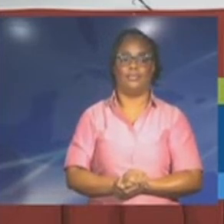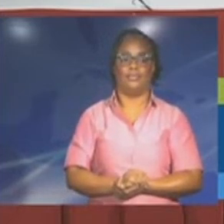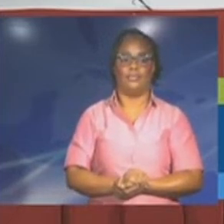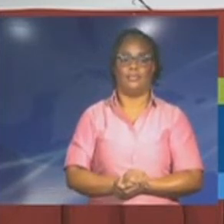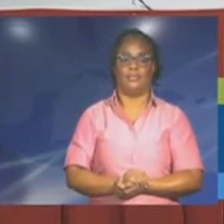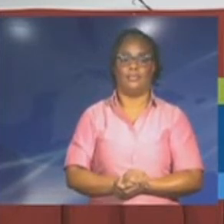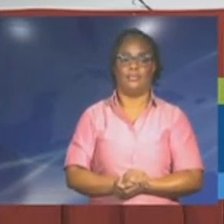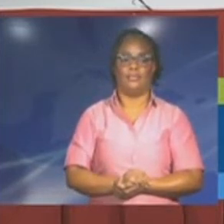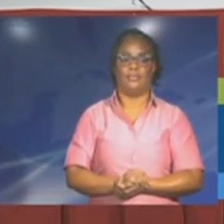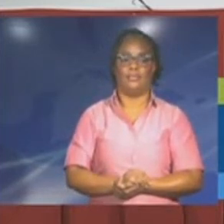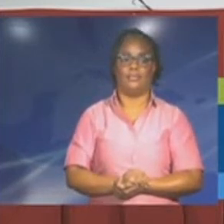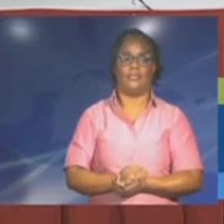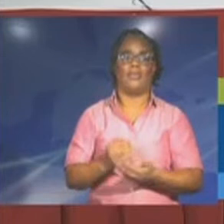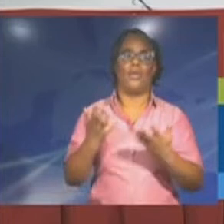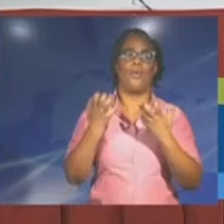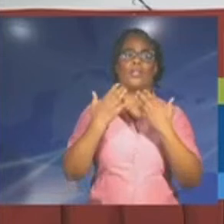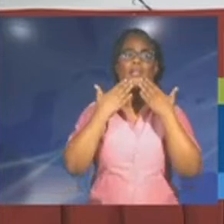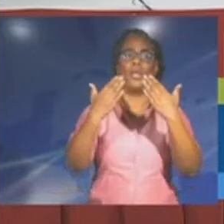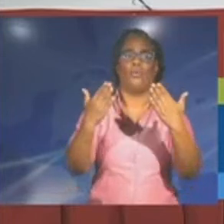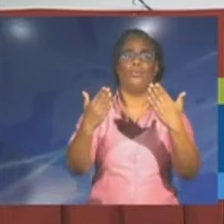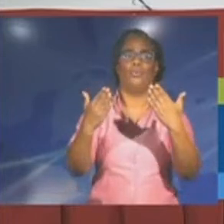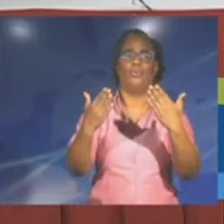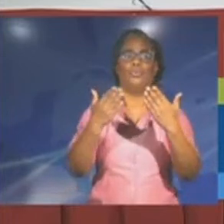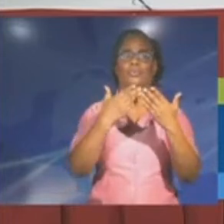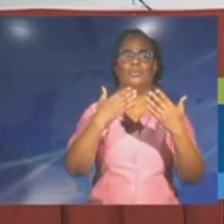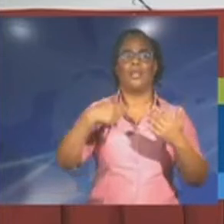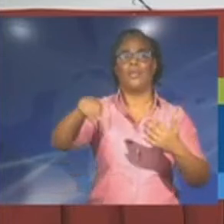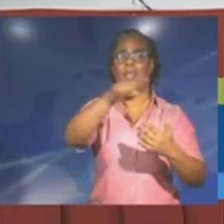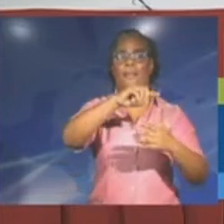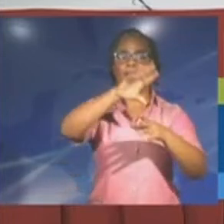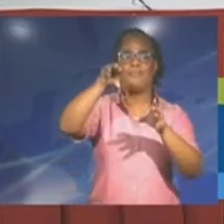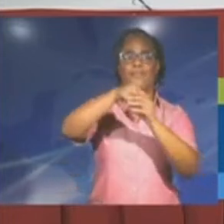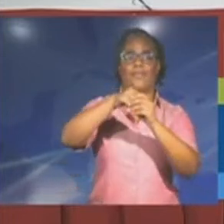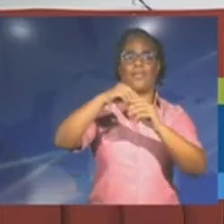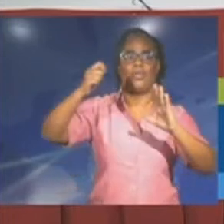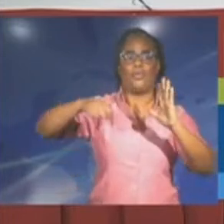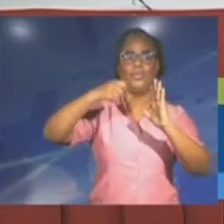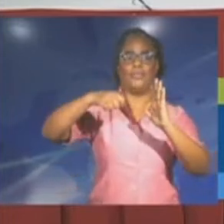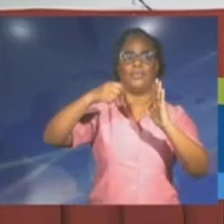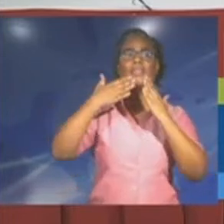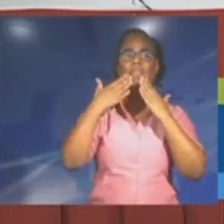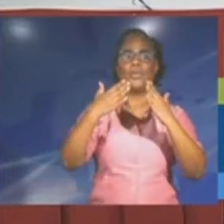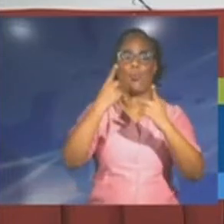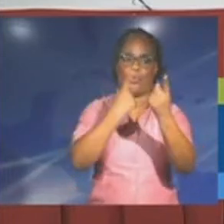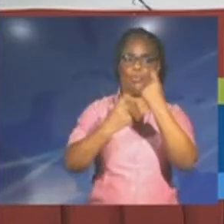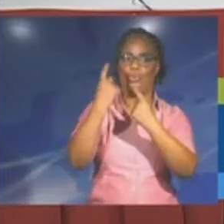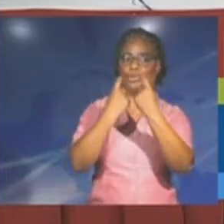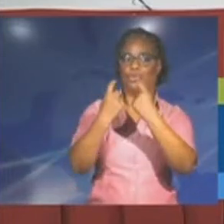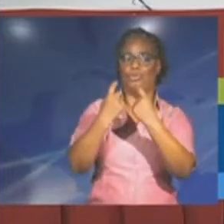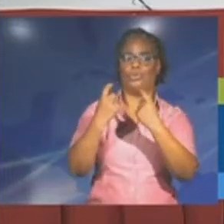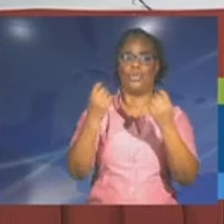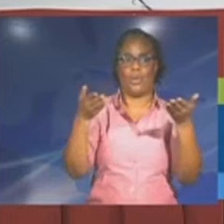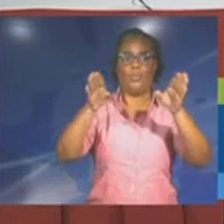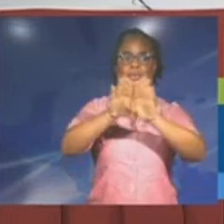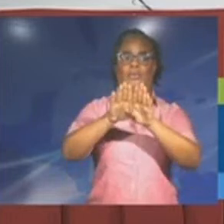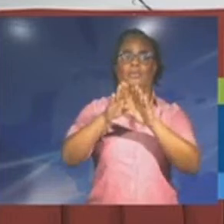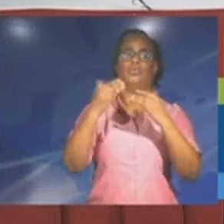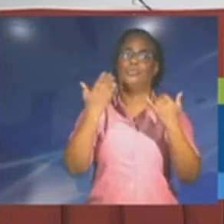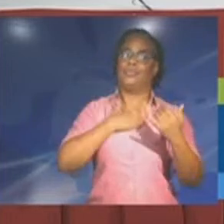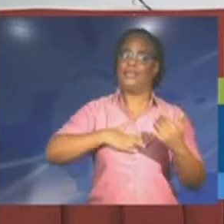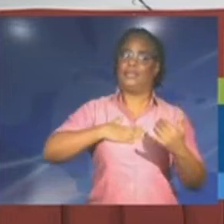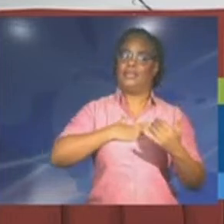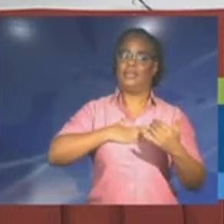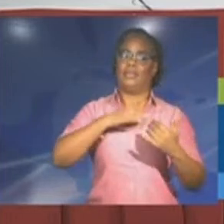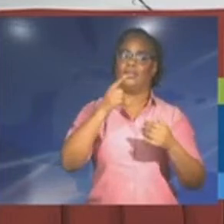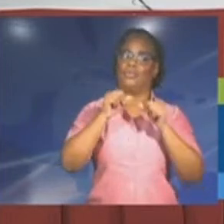We'd like to thank the media for your questions. In closing, we ask that you please continue to protect yourself and your loved